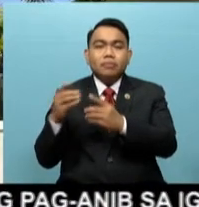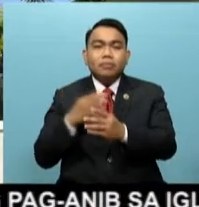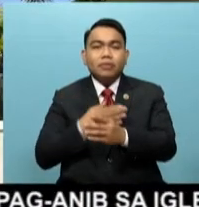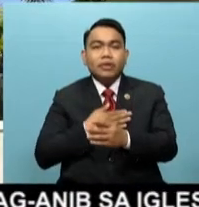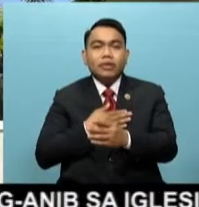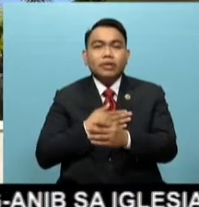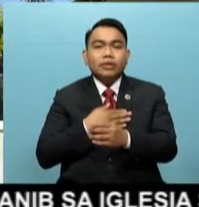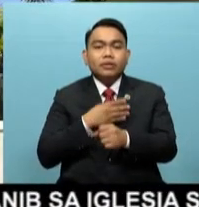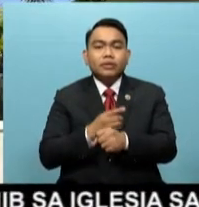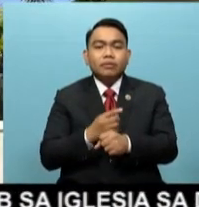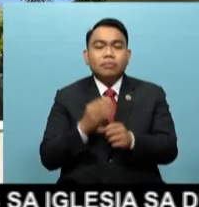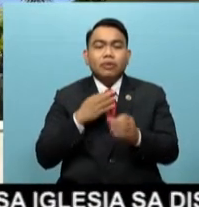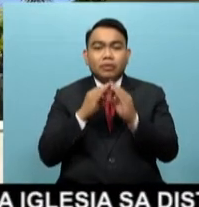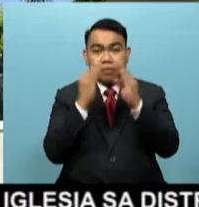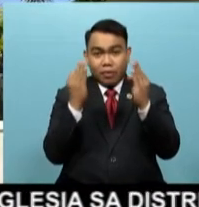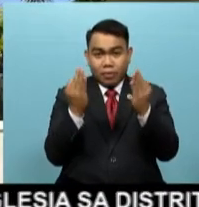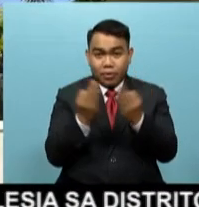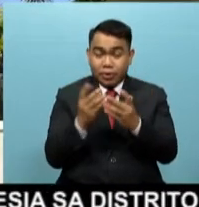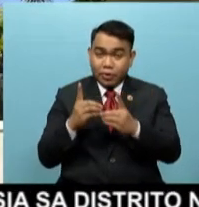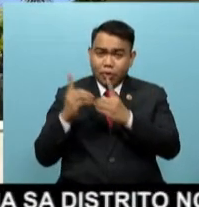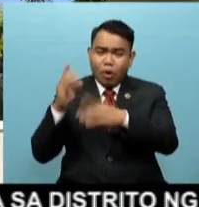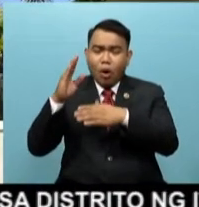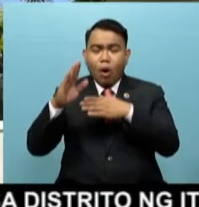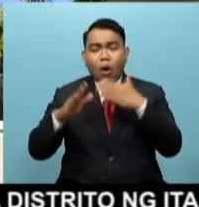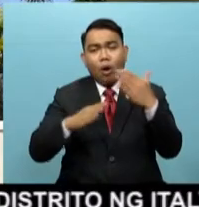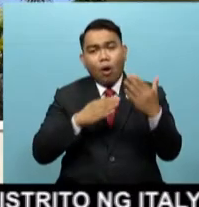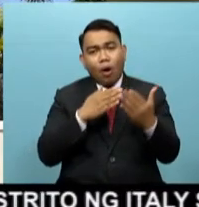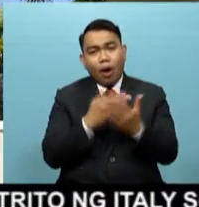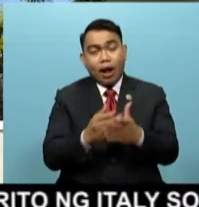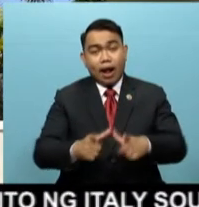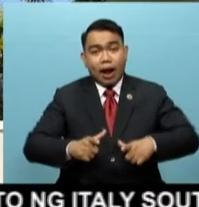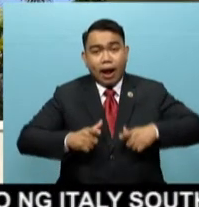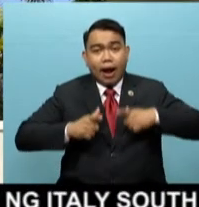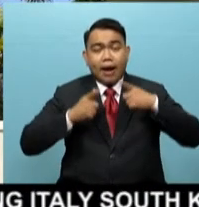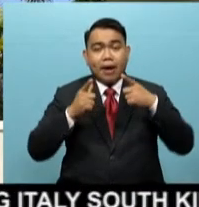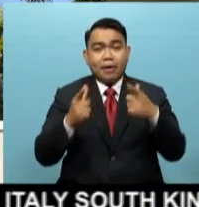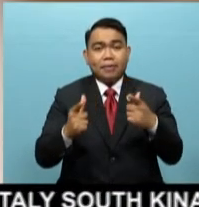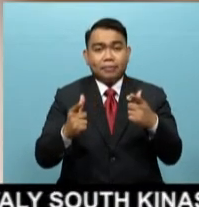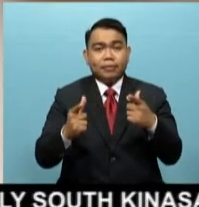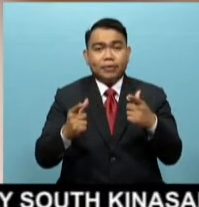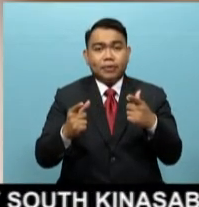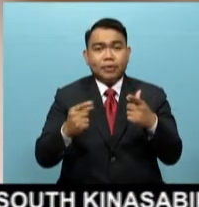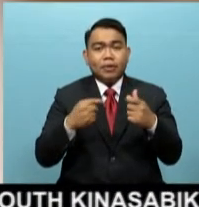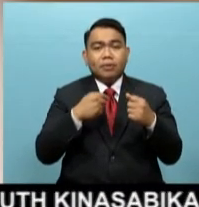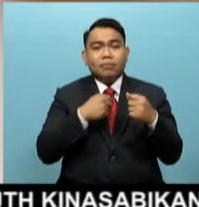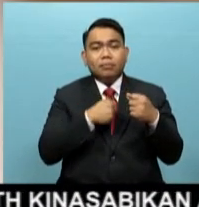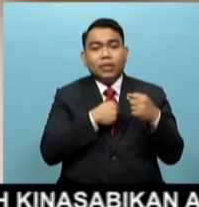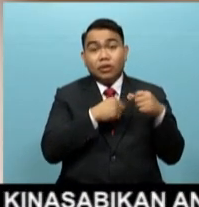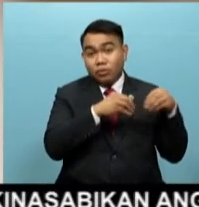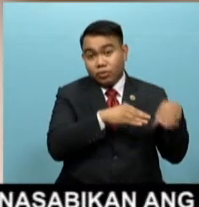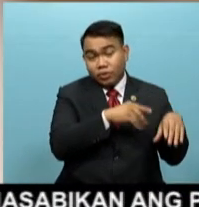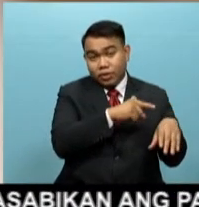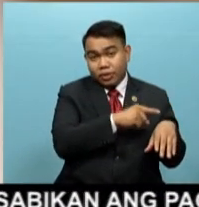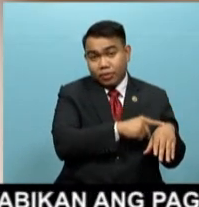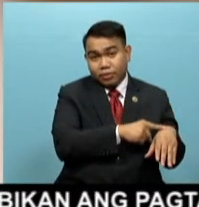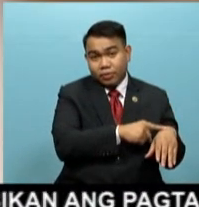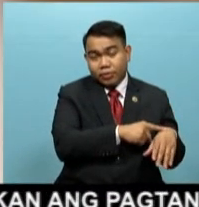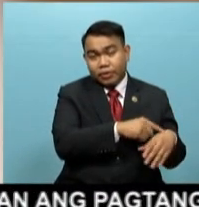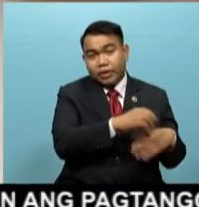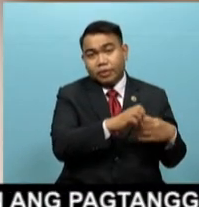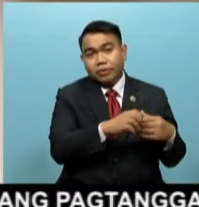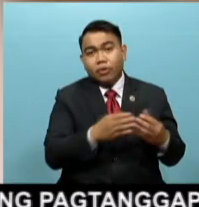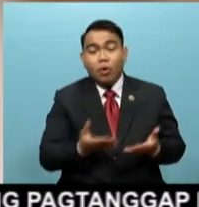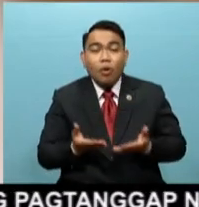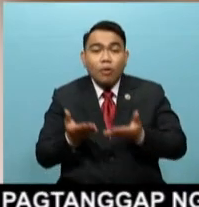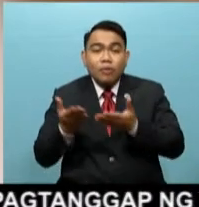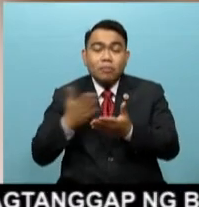whole household has dedicated all our lives. I lose my weekends with them and instead offer our